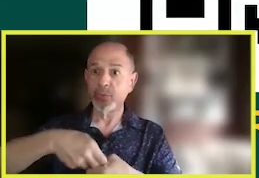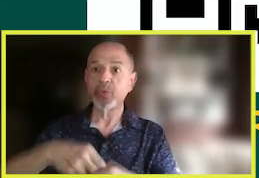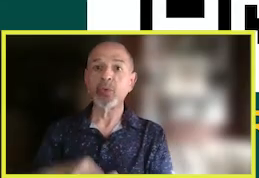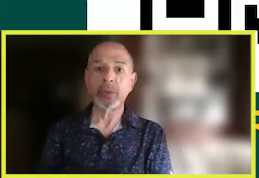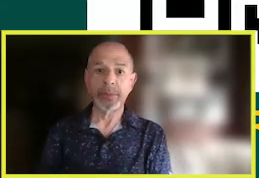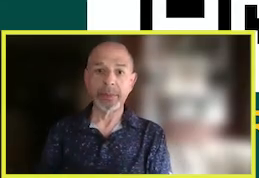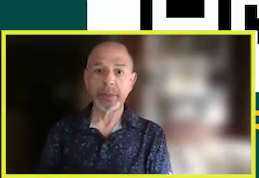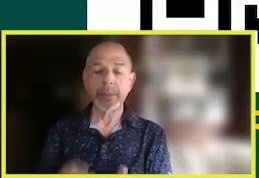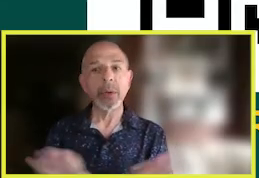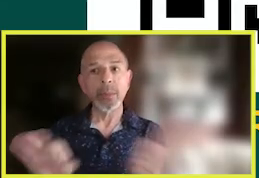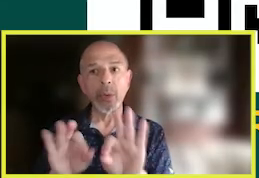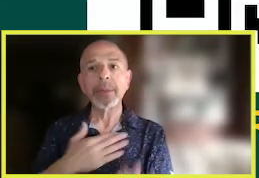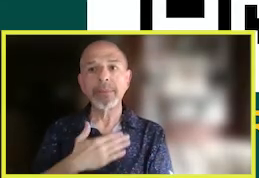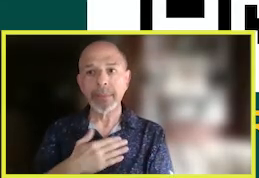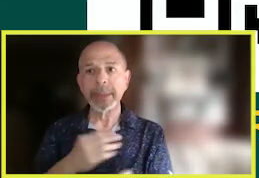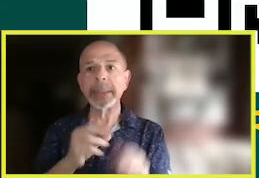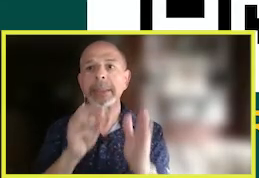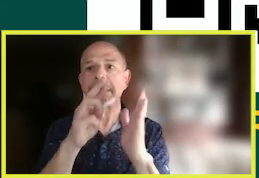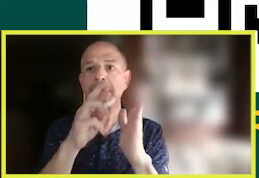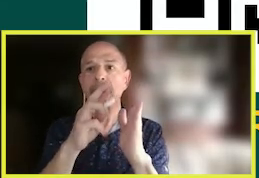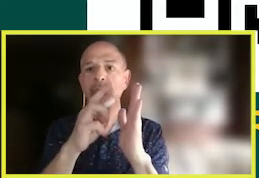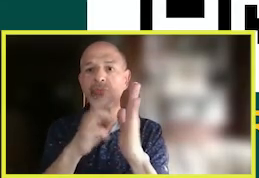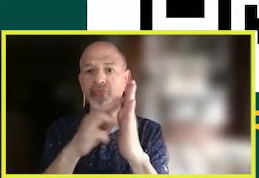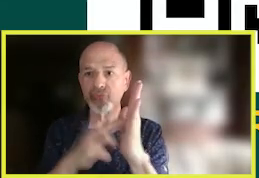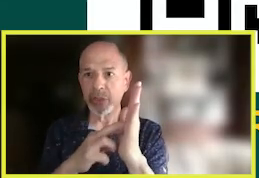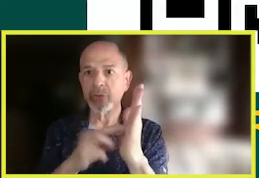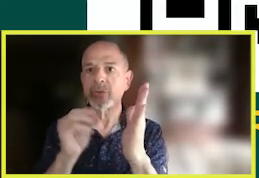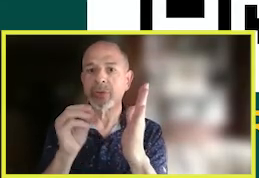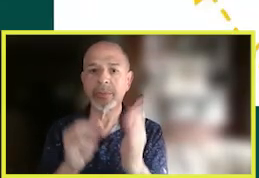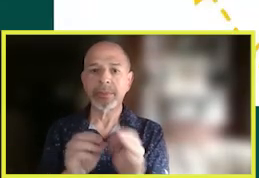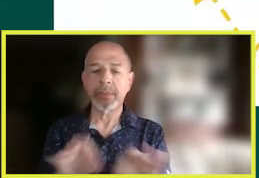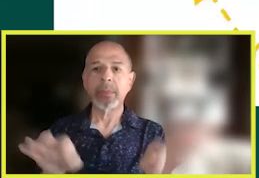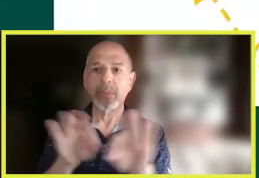be registered so that we have a head count.